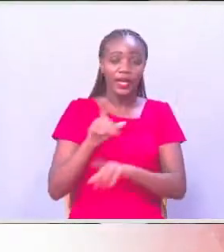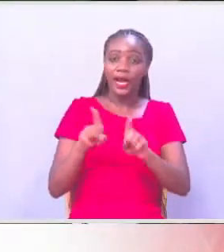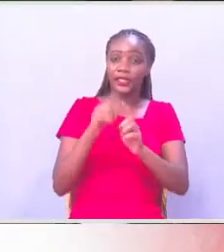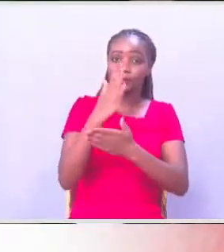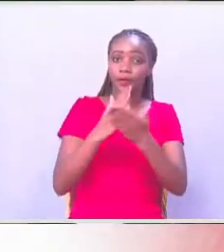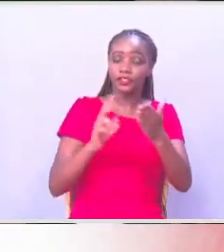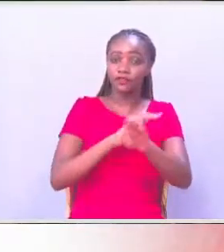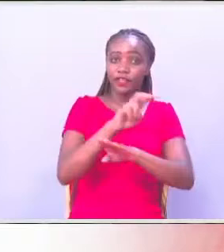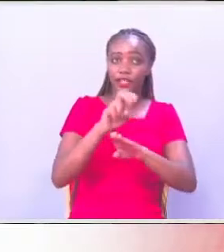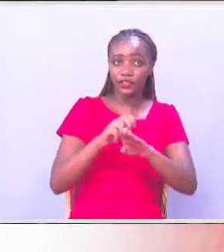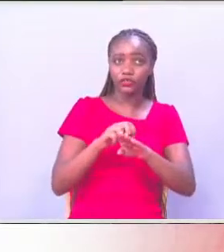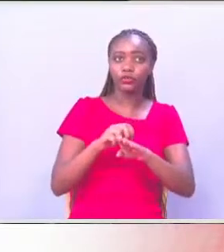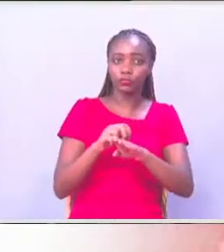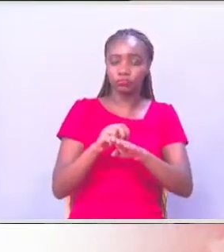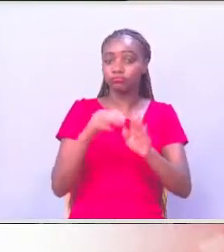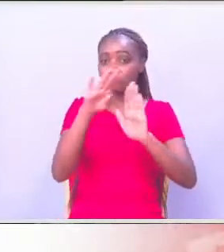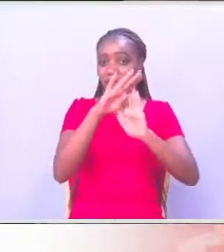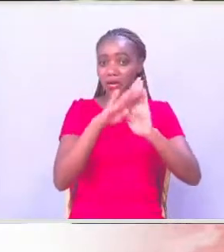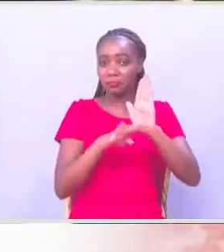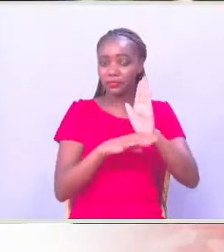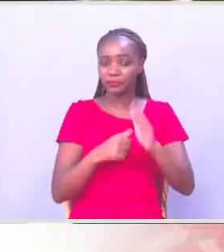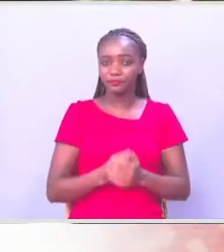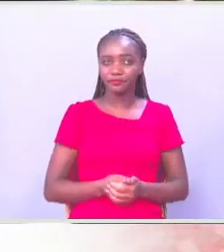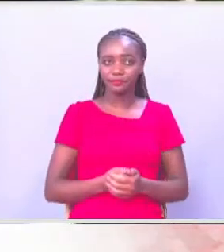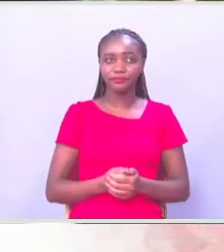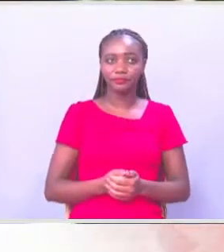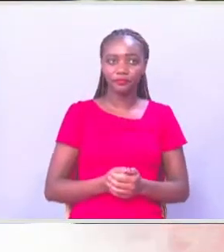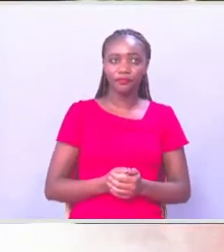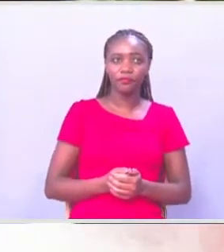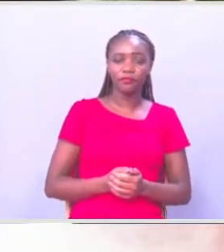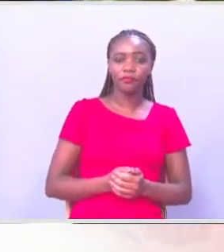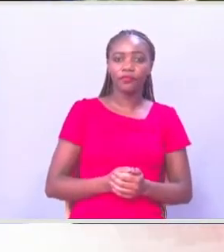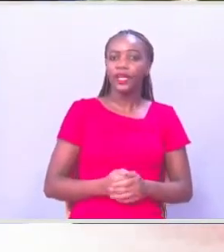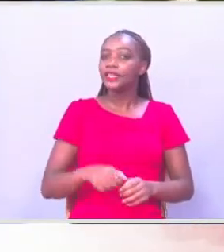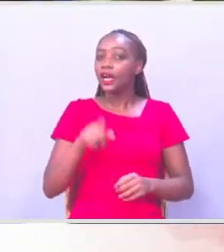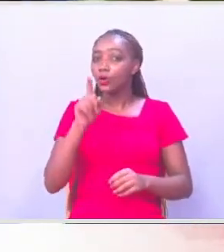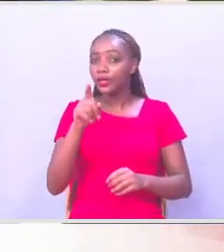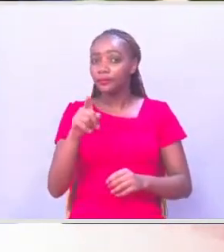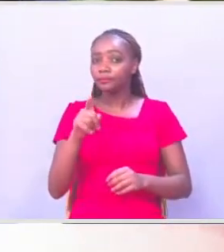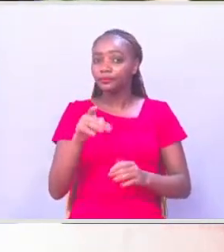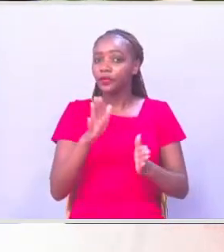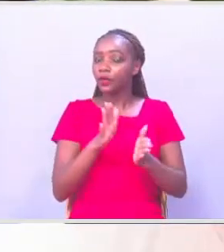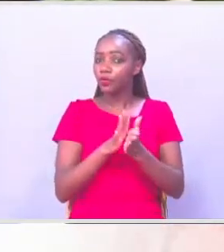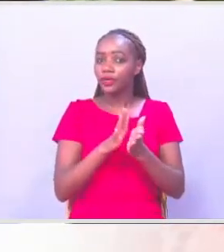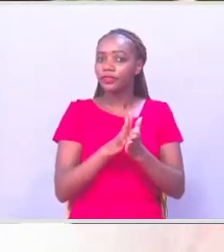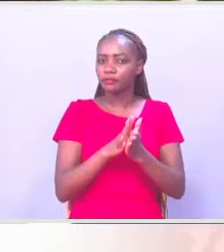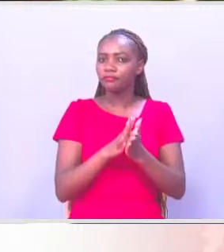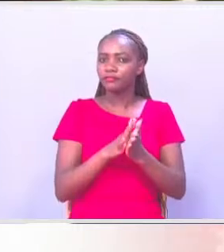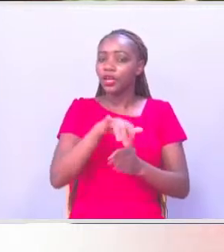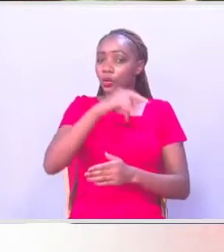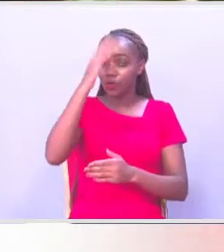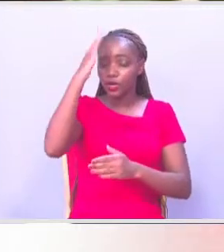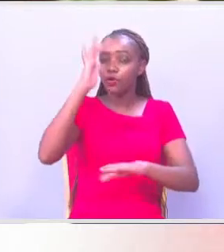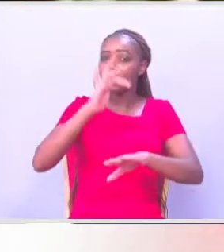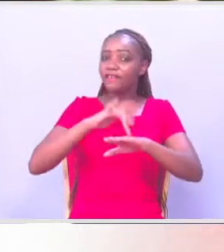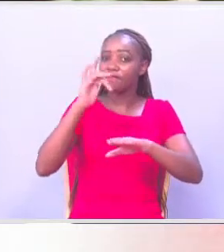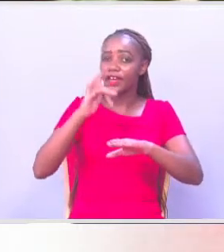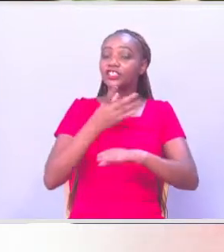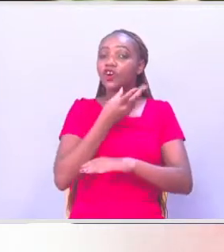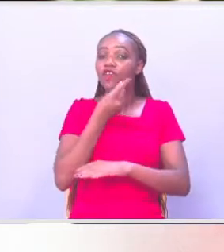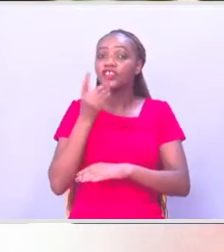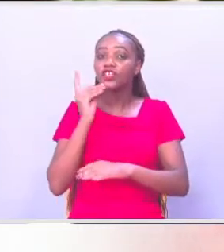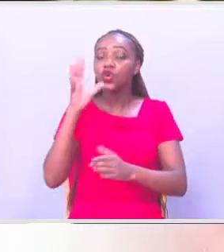the National Livestock Offtake Program. Fourth intervention is the livestock sector. Noting the effects of the ongoing